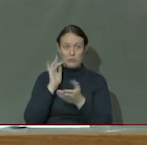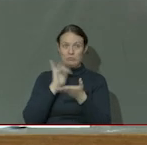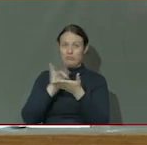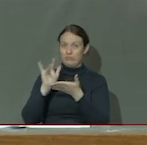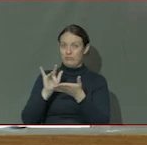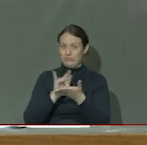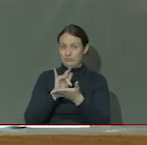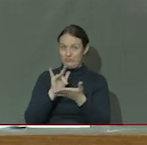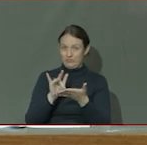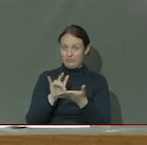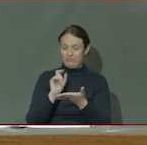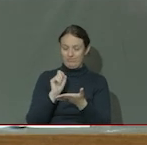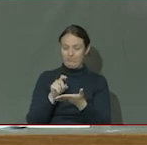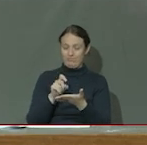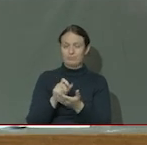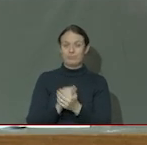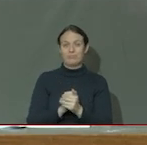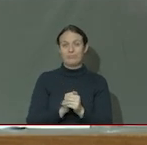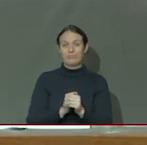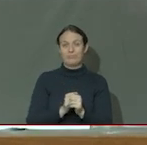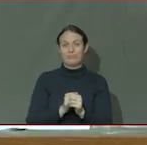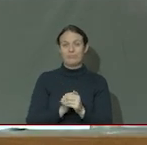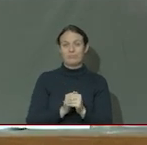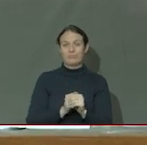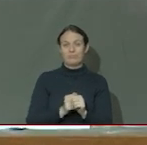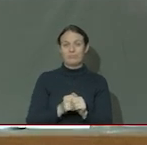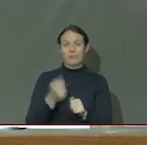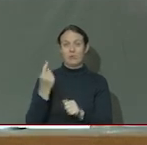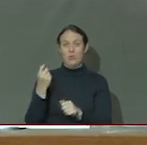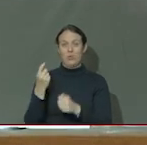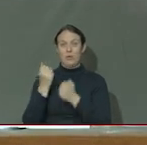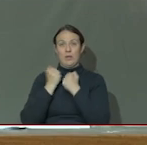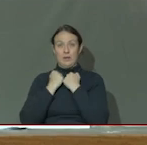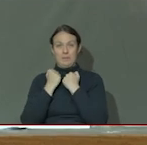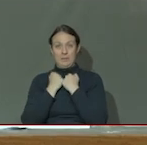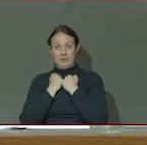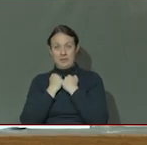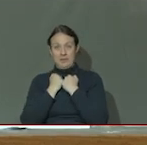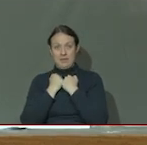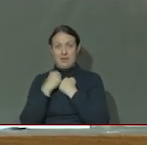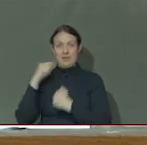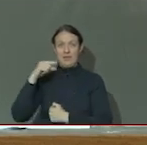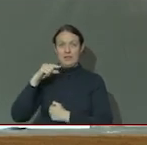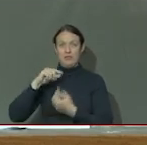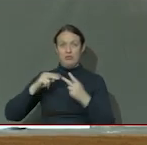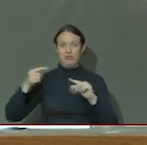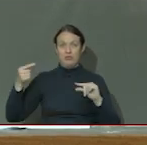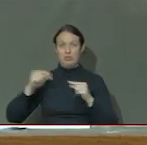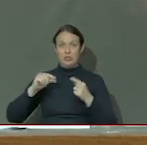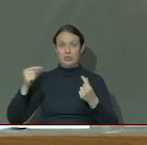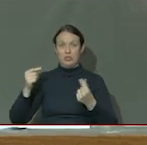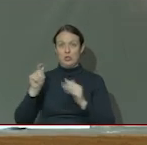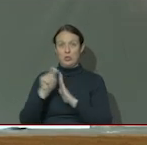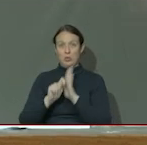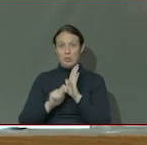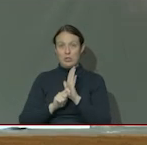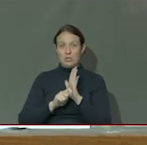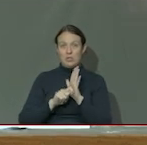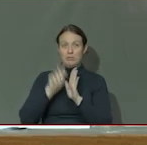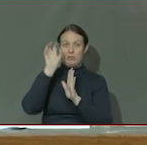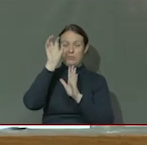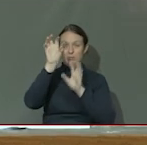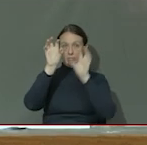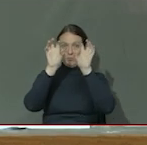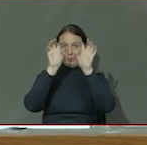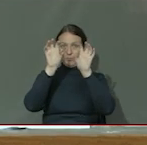want to calculate probability. So we take this one parent, here's the genotype of the one parent, and we put it in here, just like